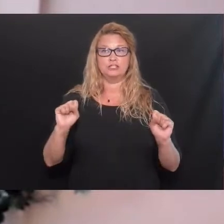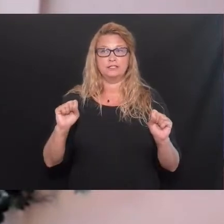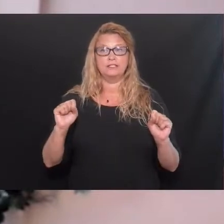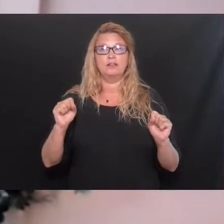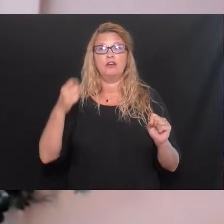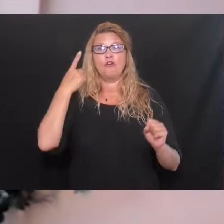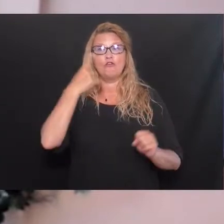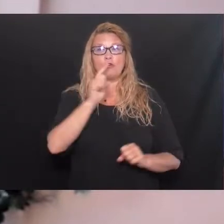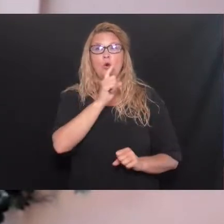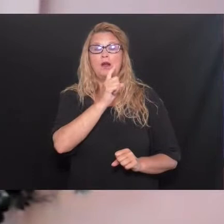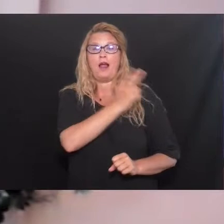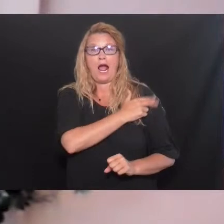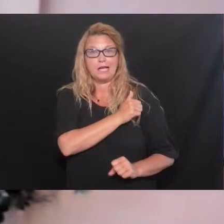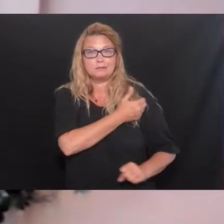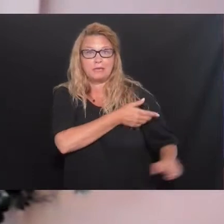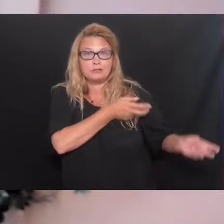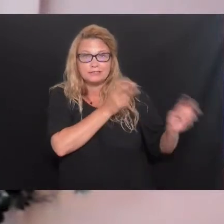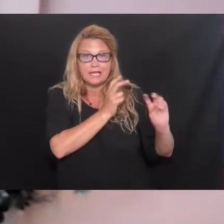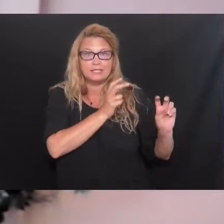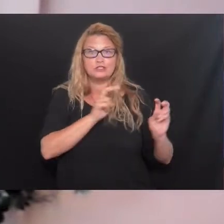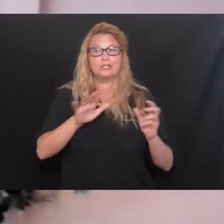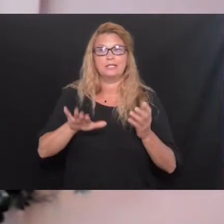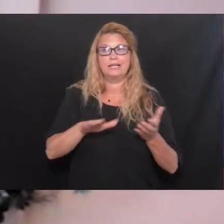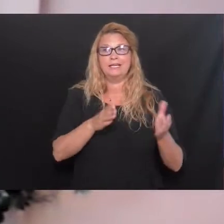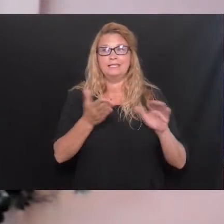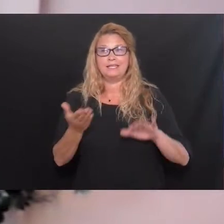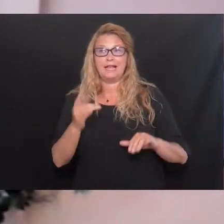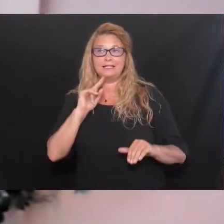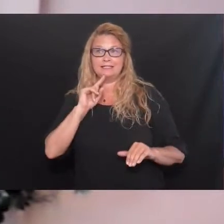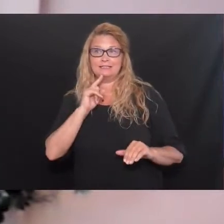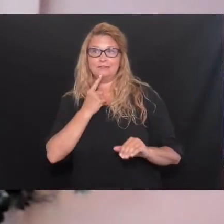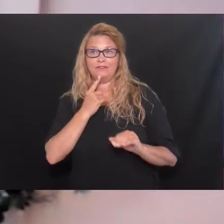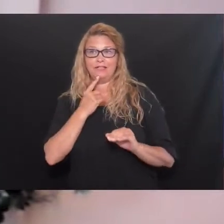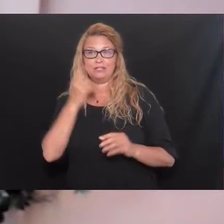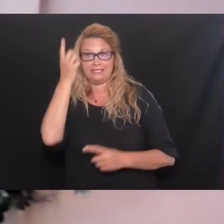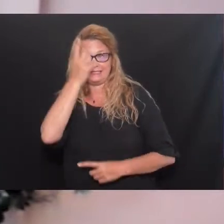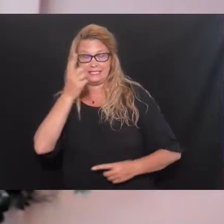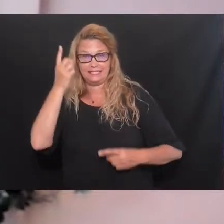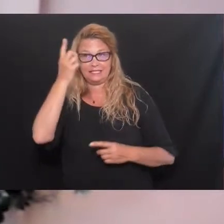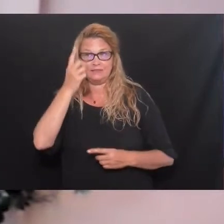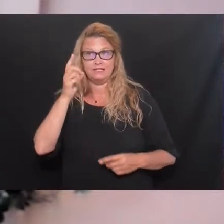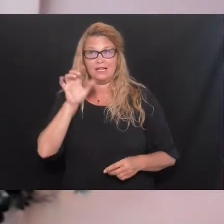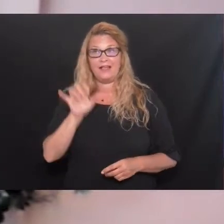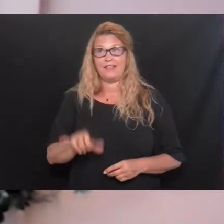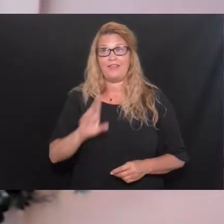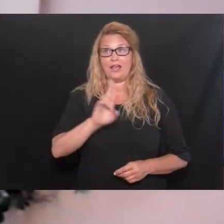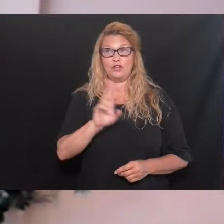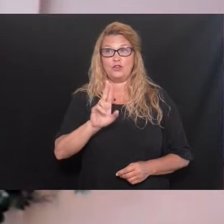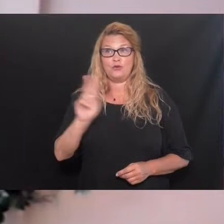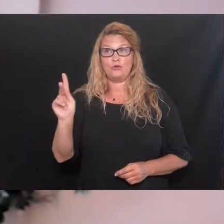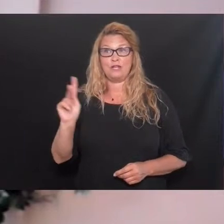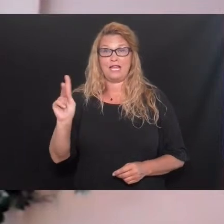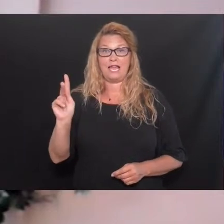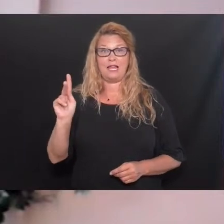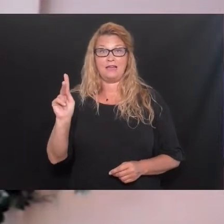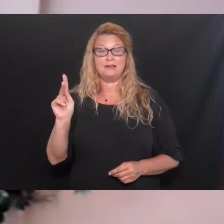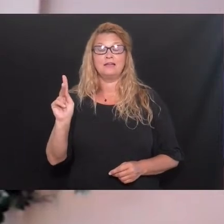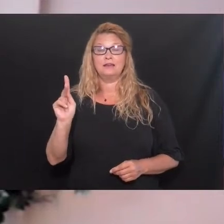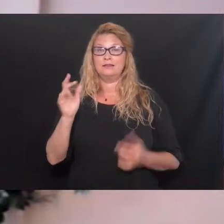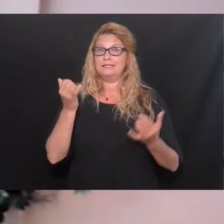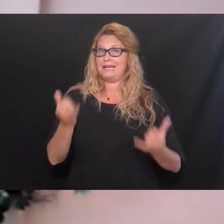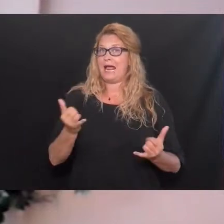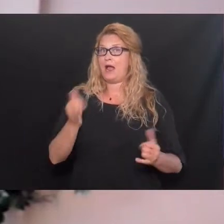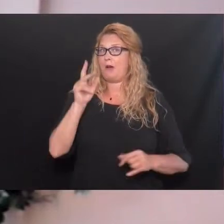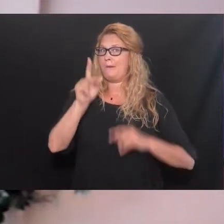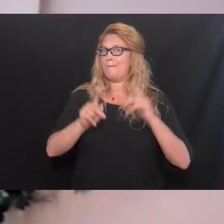hospitalization, against death, against severe disease. Now, when we look at the United Kingdom, most people that are getting infected